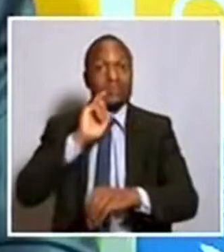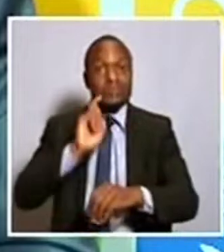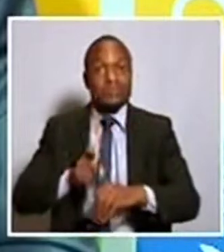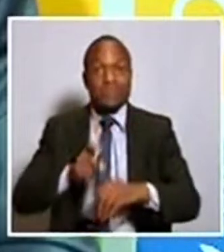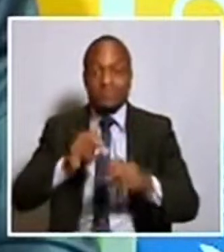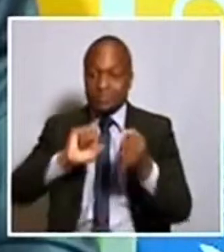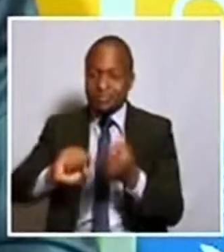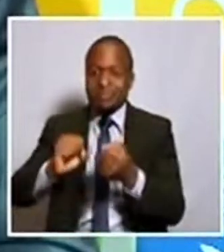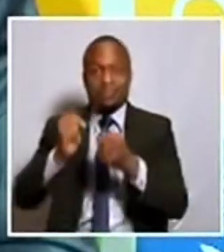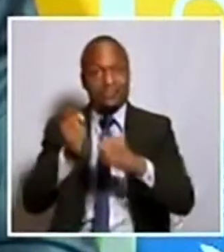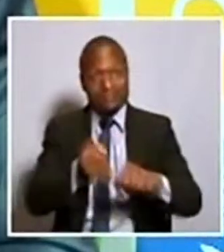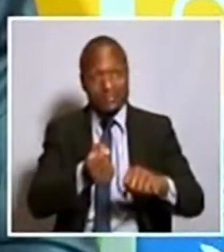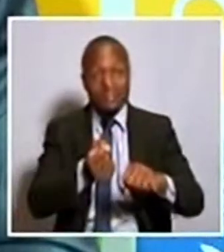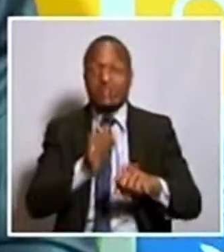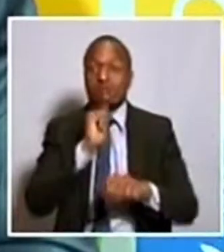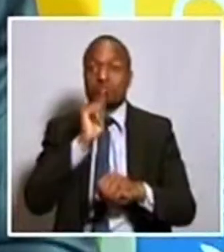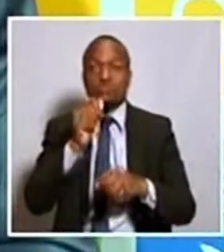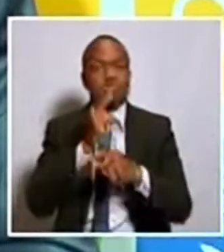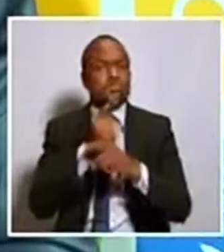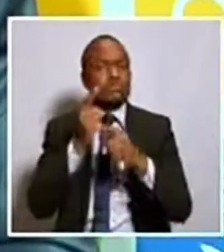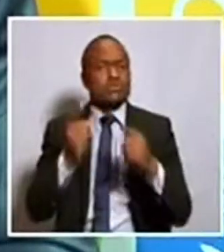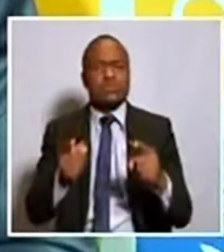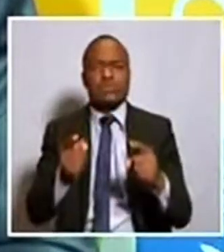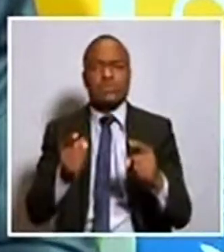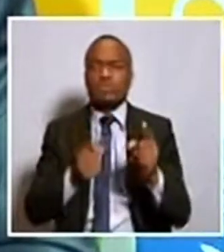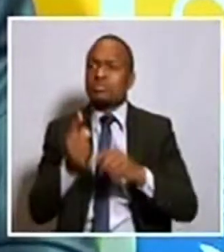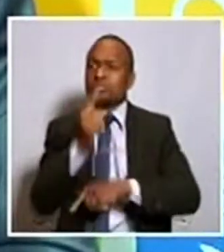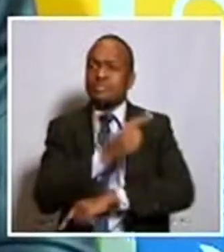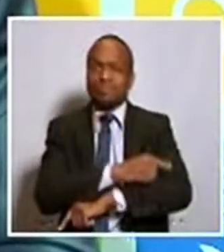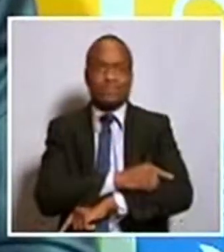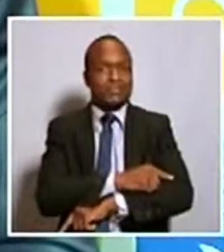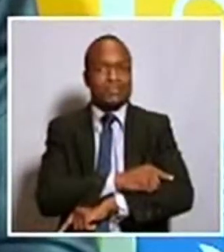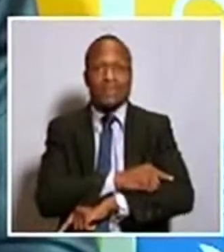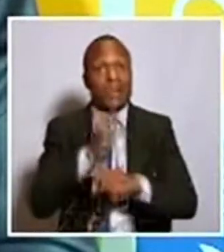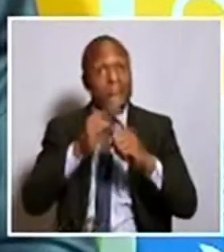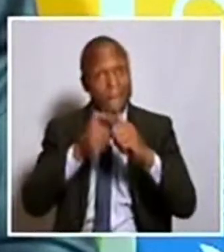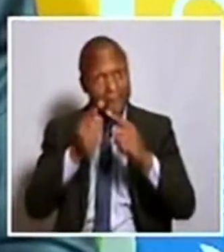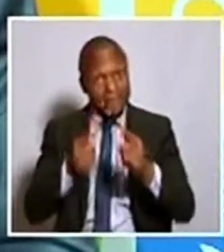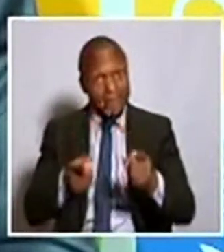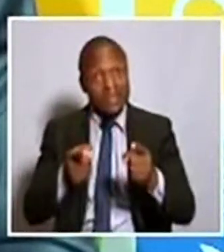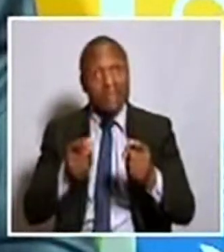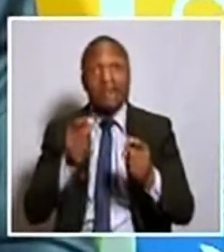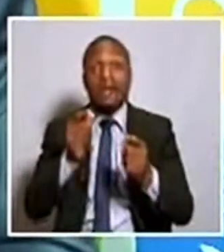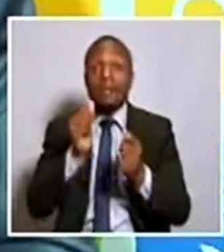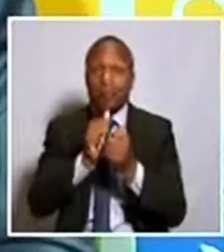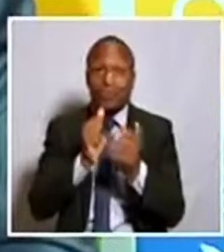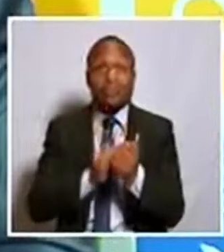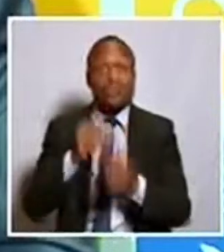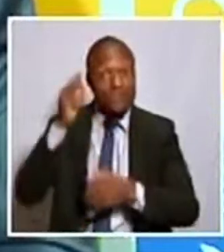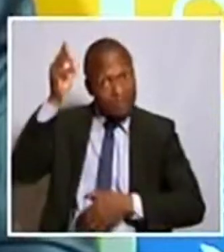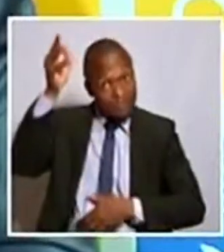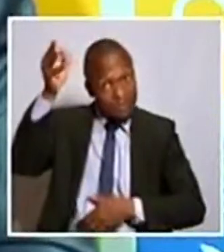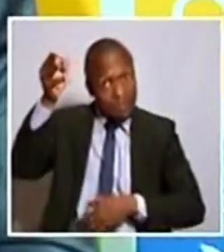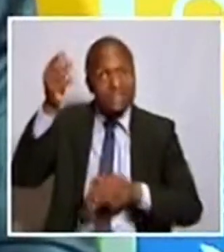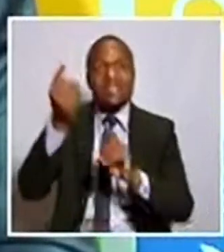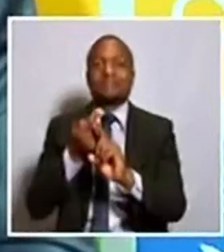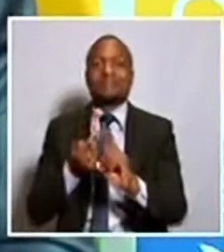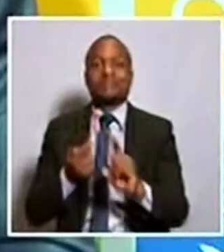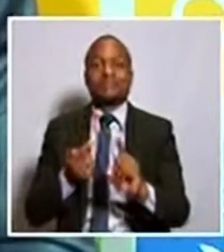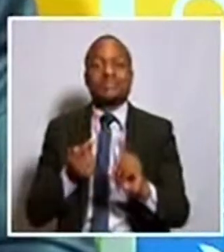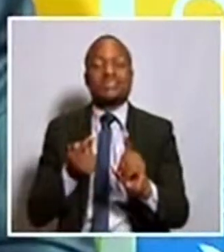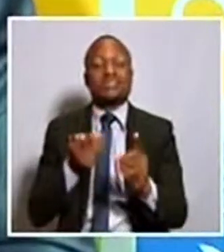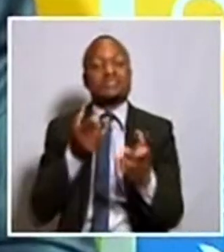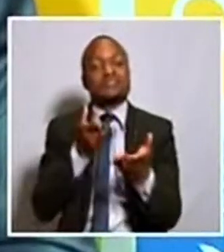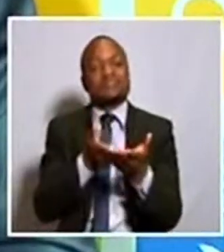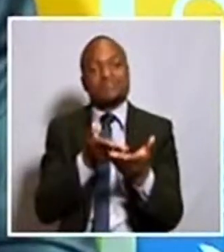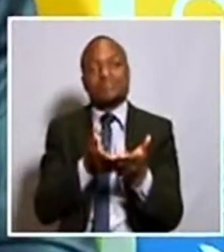preserved, because it's not just about today, but about even the future generation. So this is